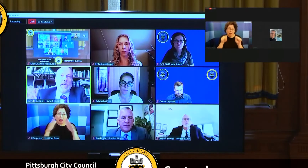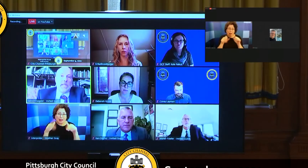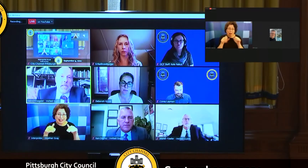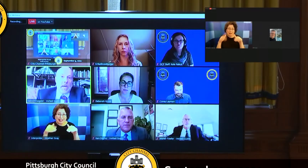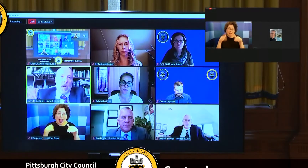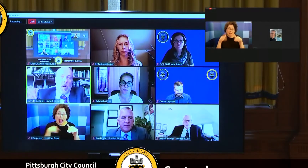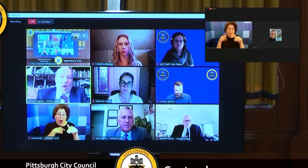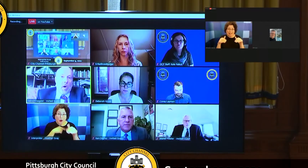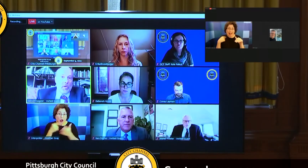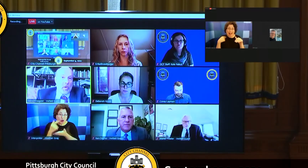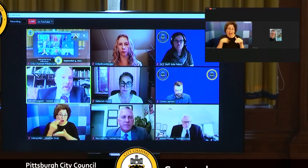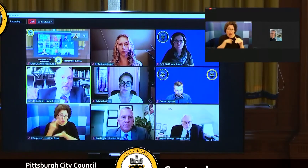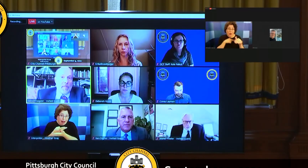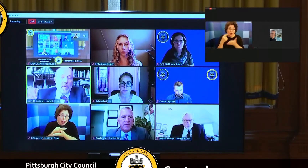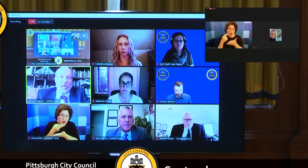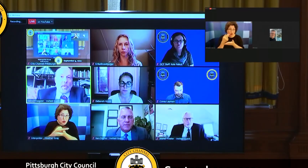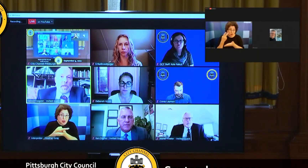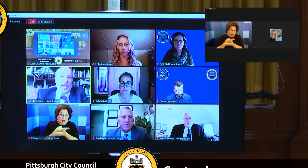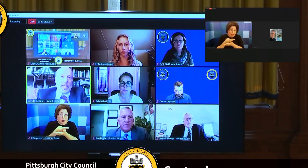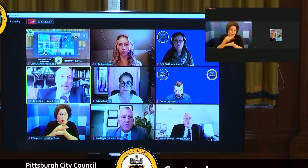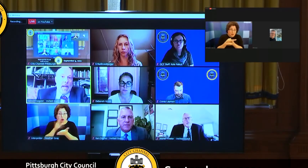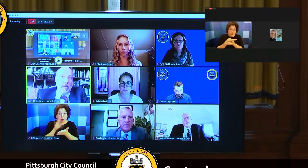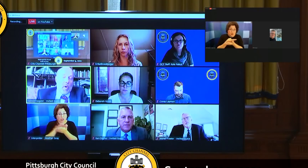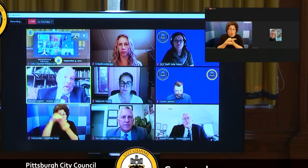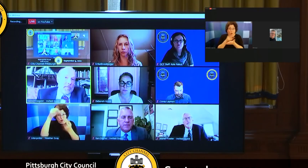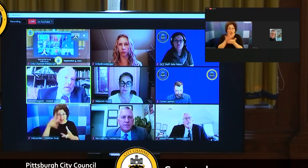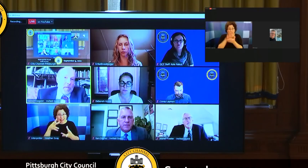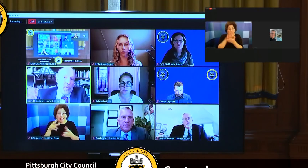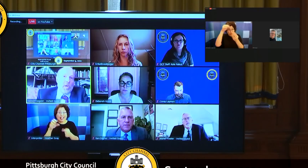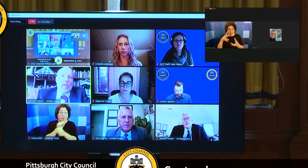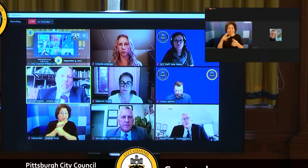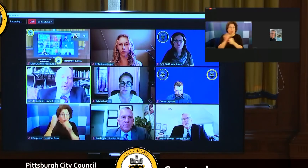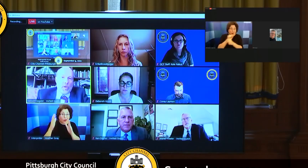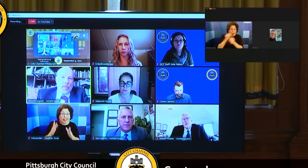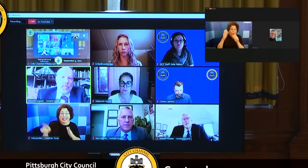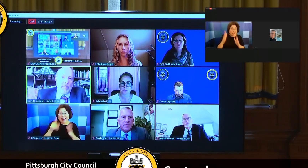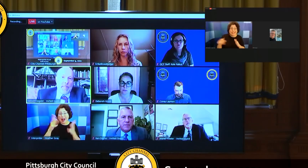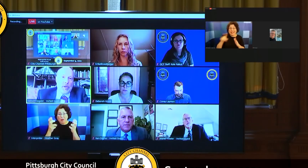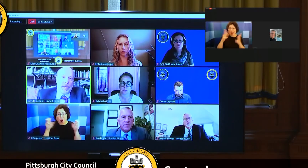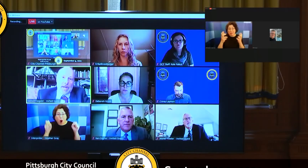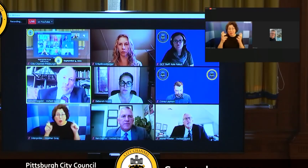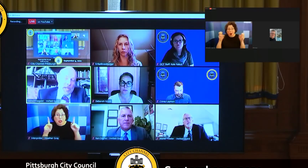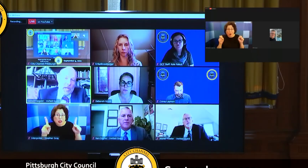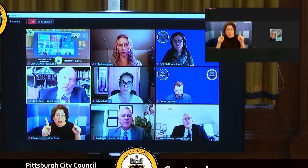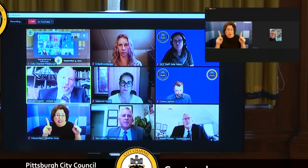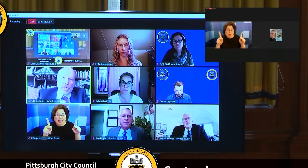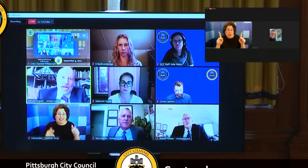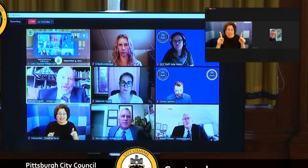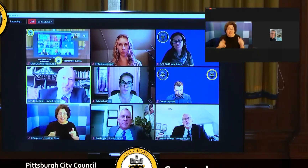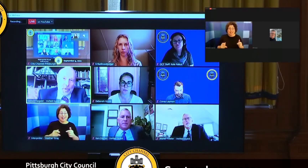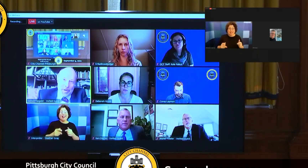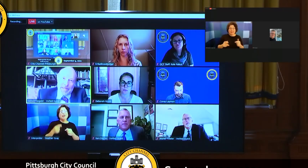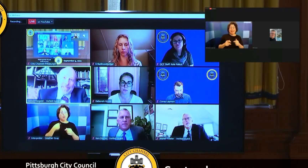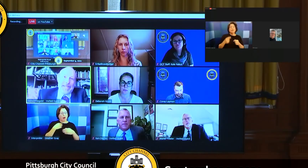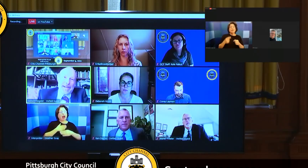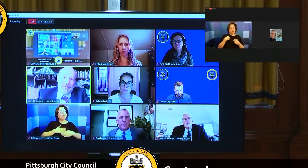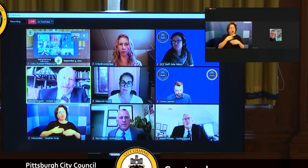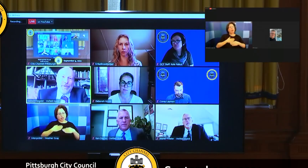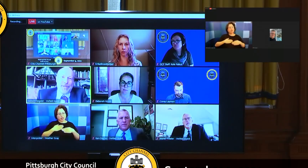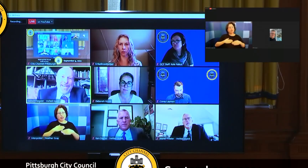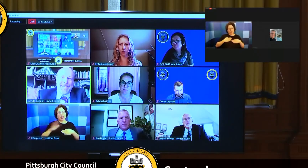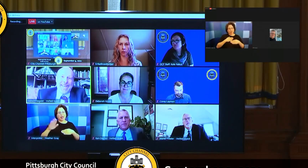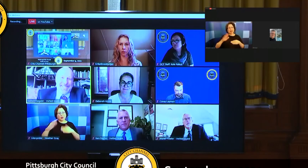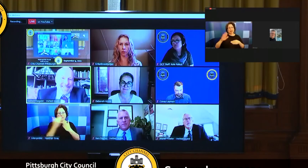employees are looking for opportunities. And part of the community partnerships I mentioned, and I really appreciated your listing of the others